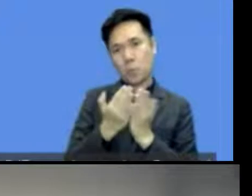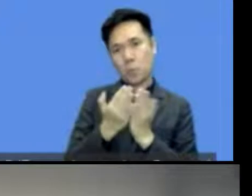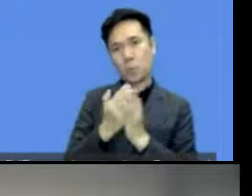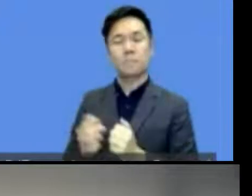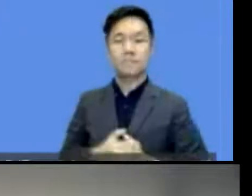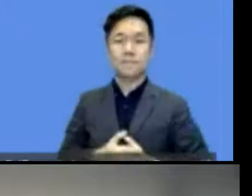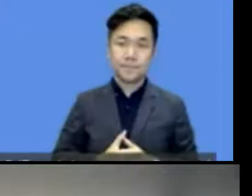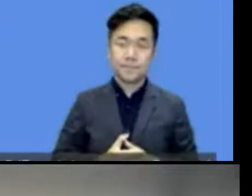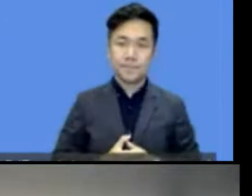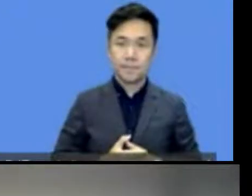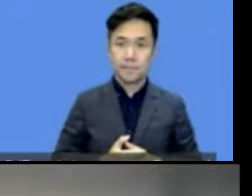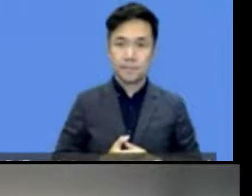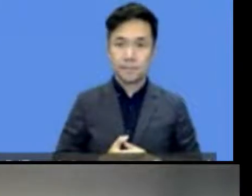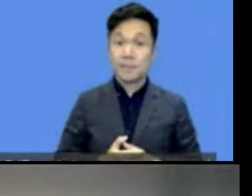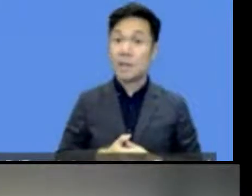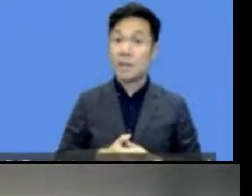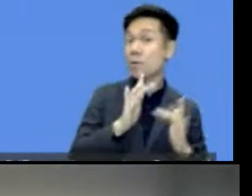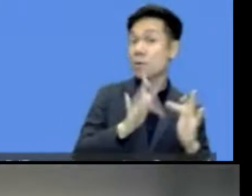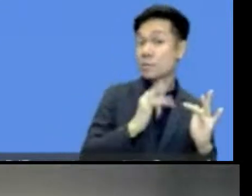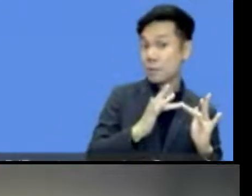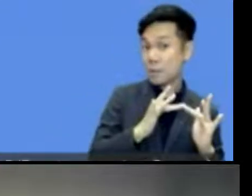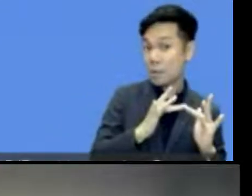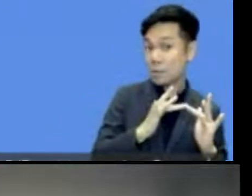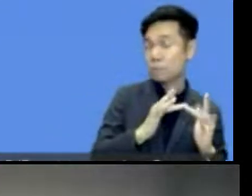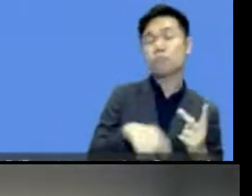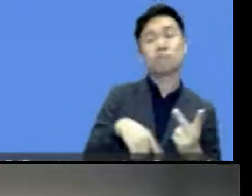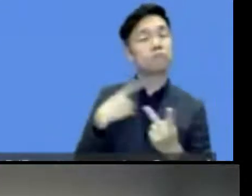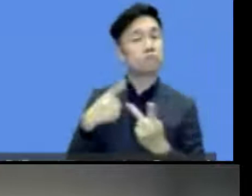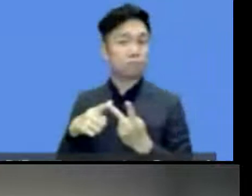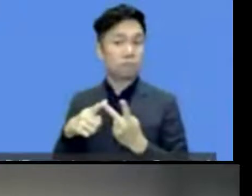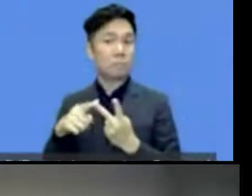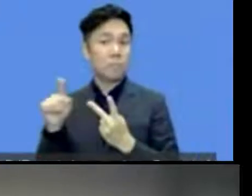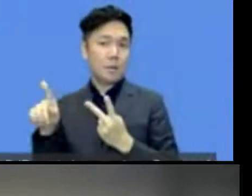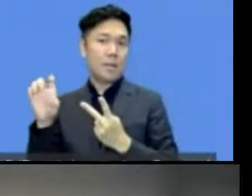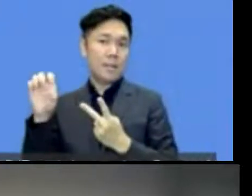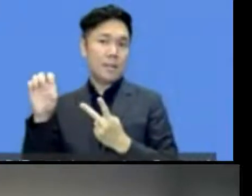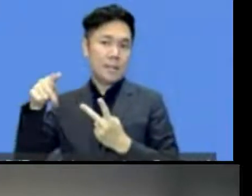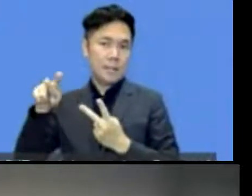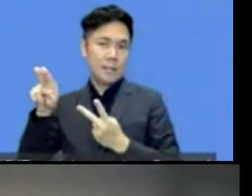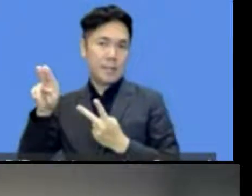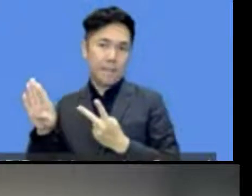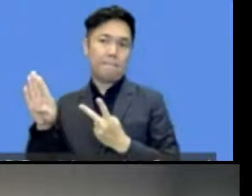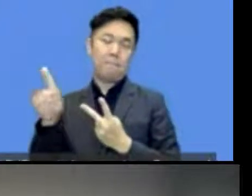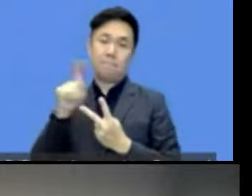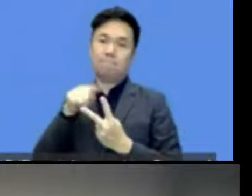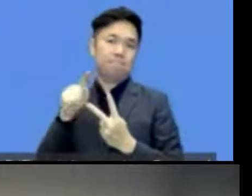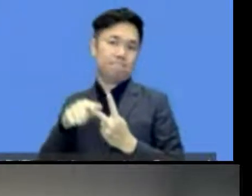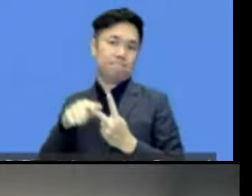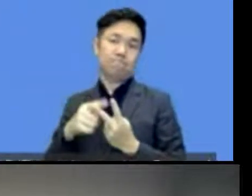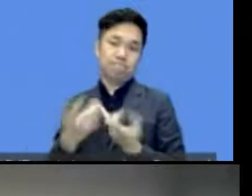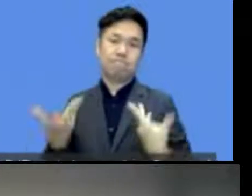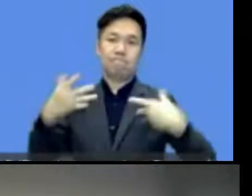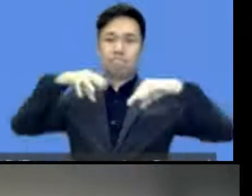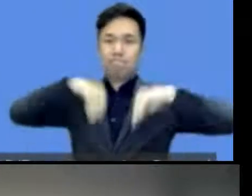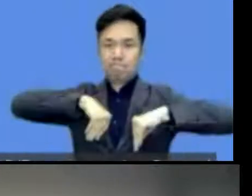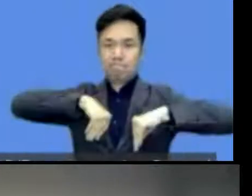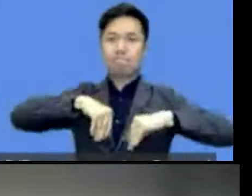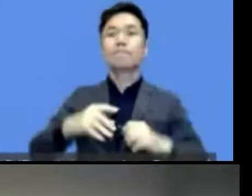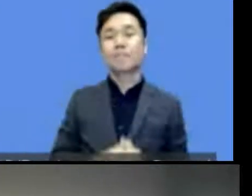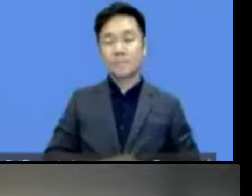contents, both on the internet and in EPUB accessible format. So those are